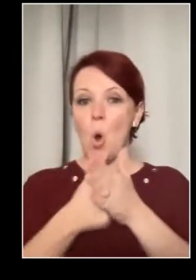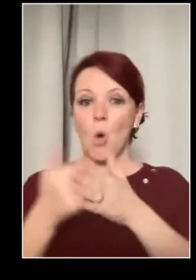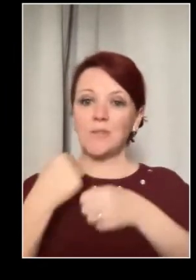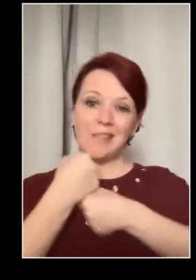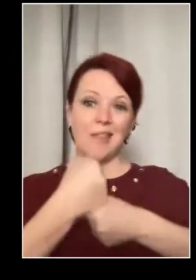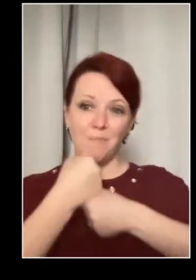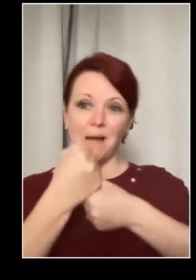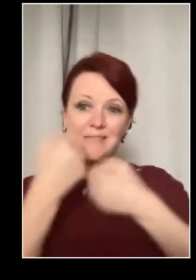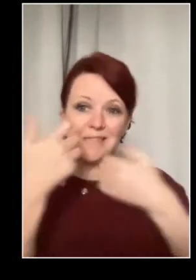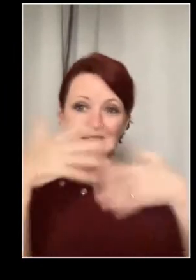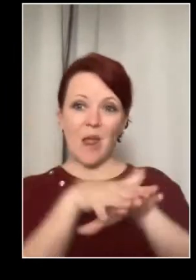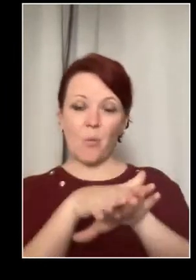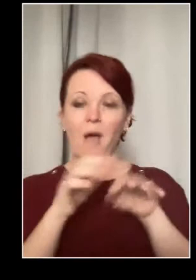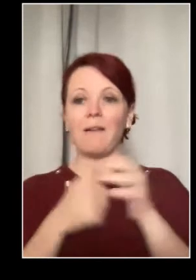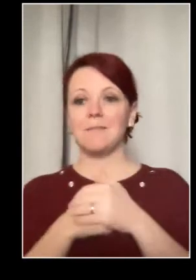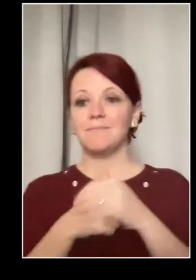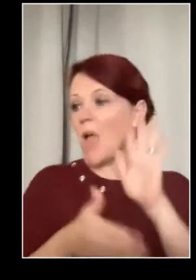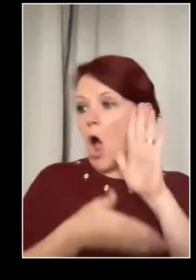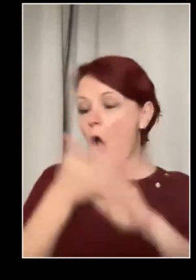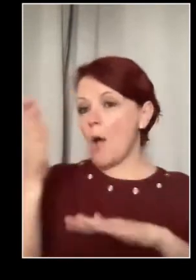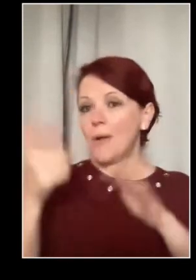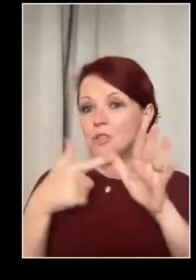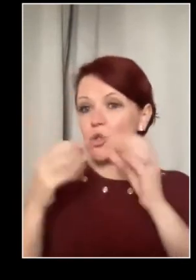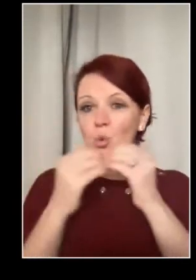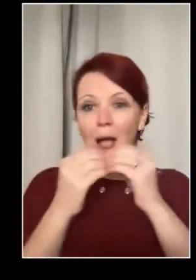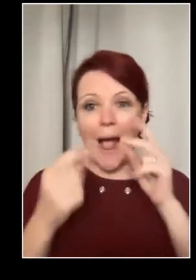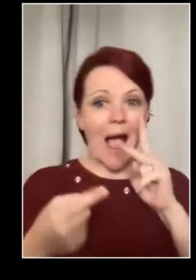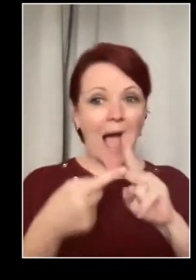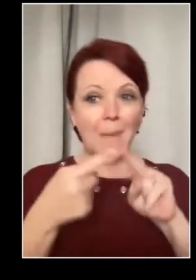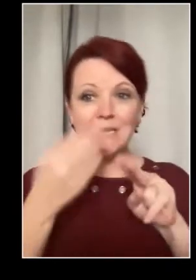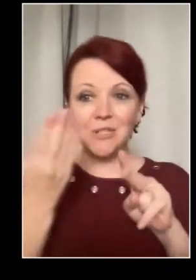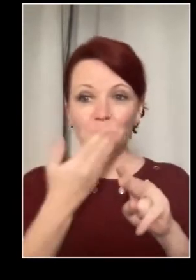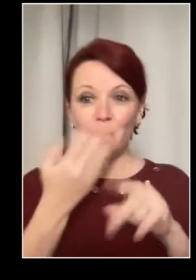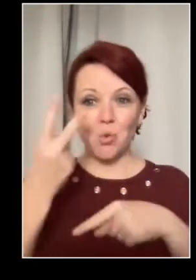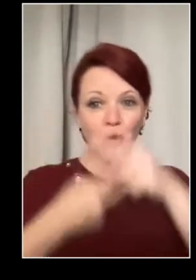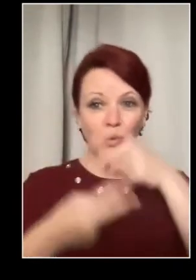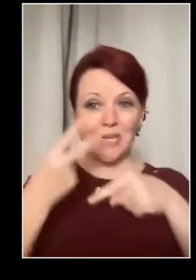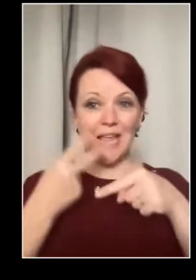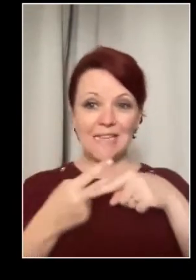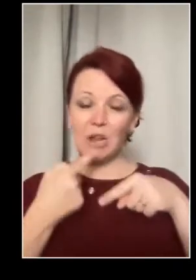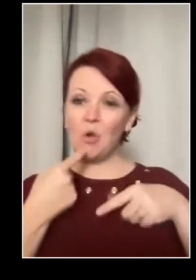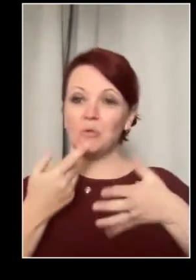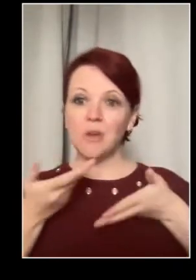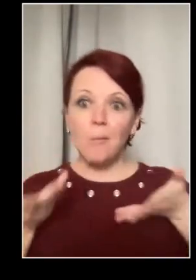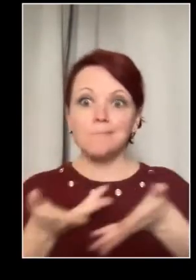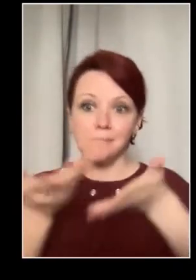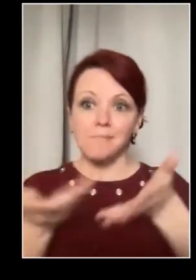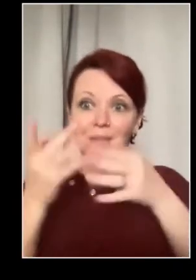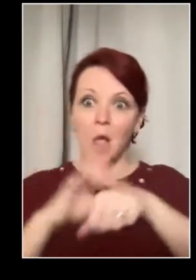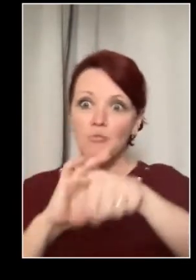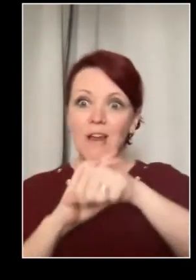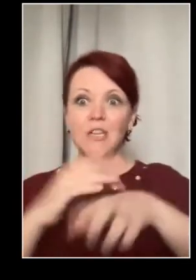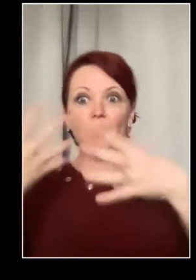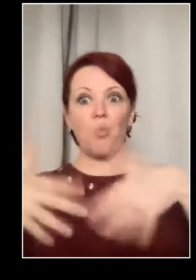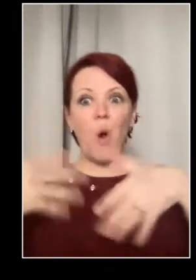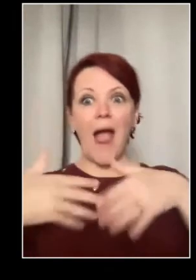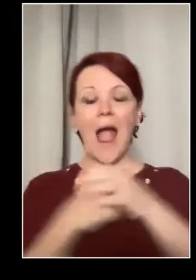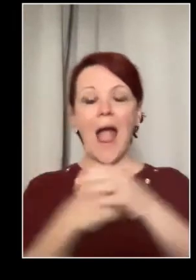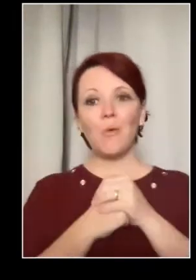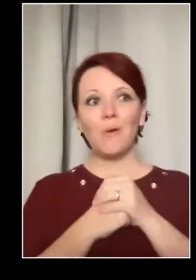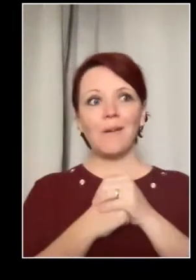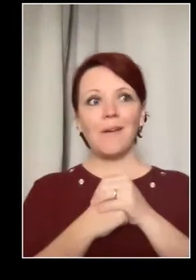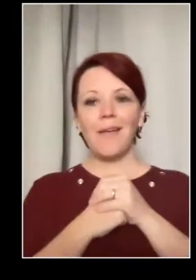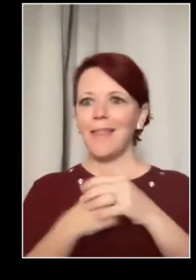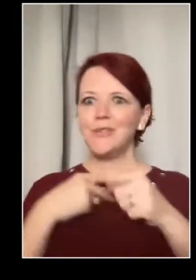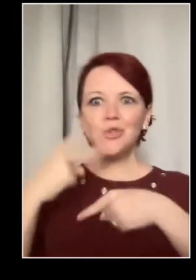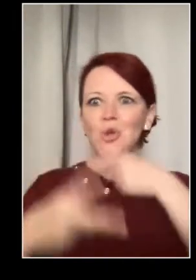school and tell the school in Hertfordshire about how amazing apprenticeships are. And then to be able to see people like Abby and others